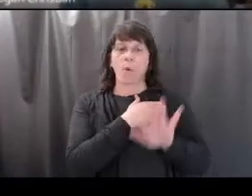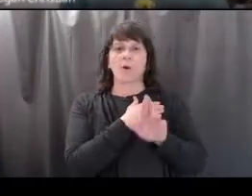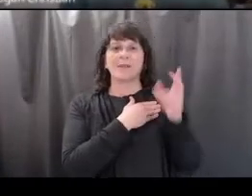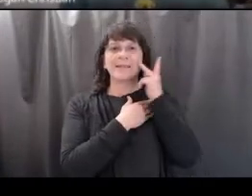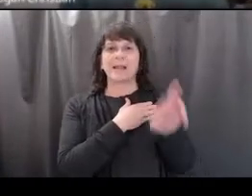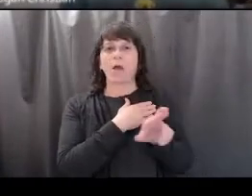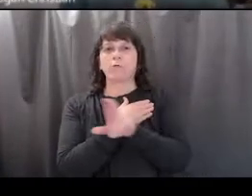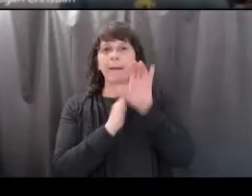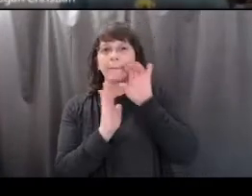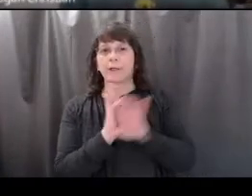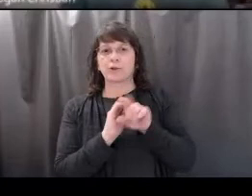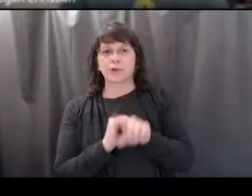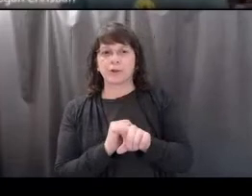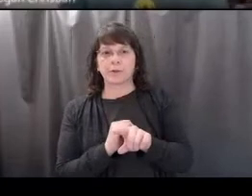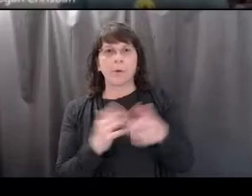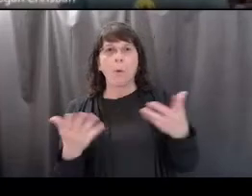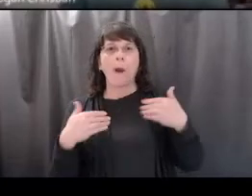see in this picture on the right?